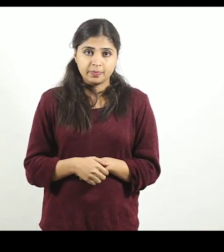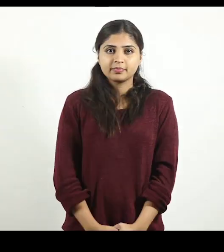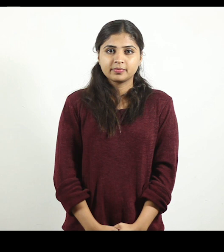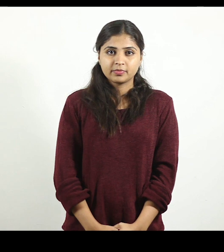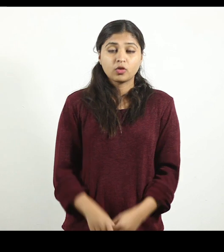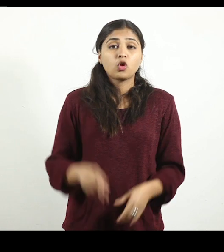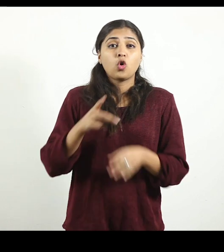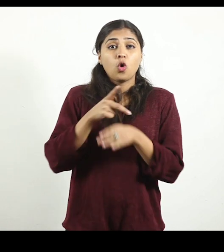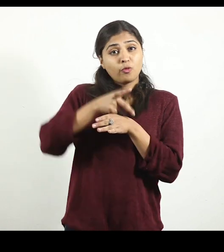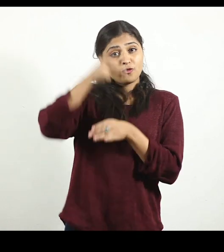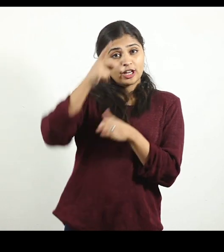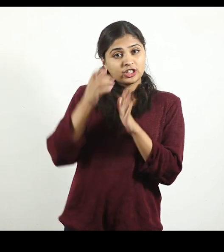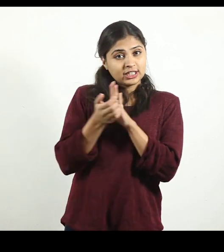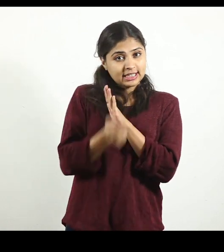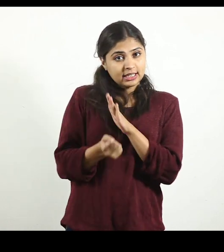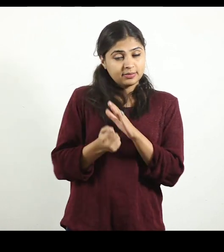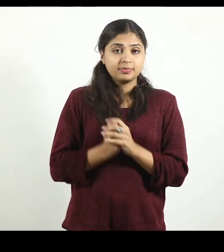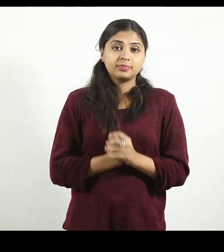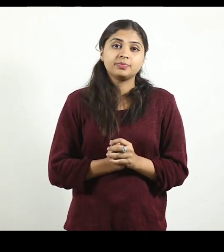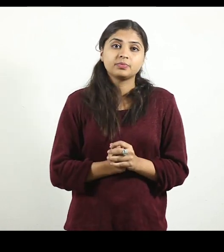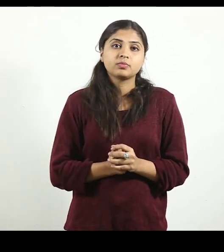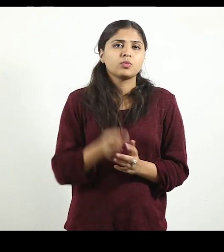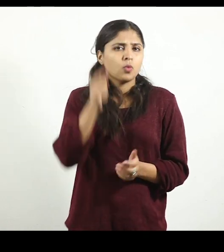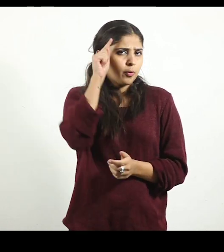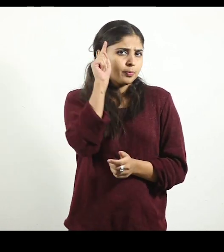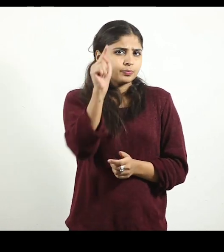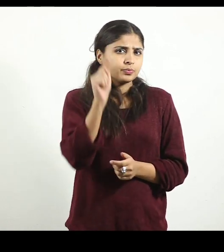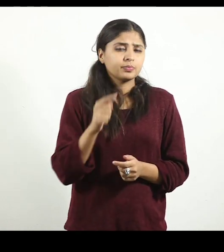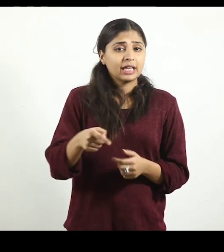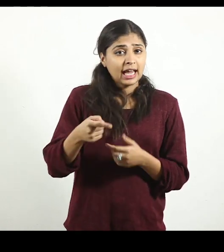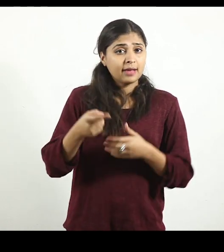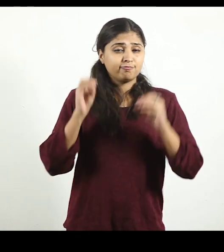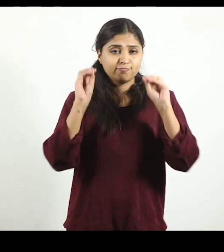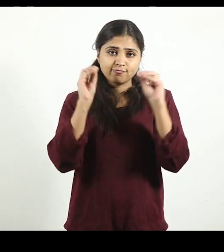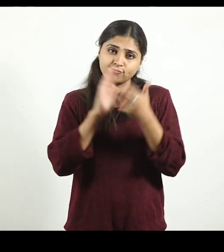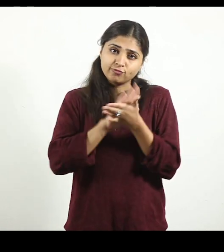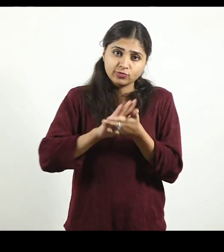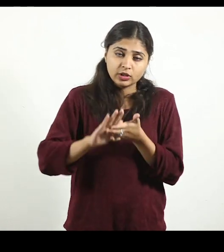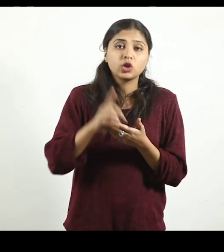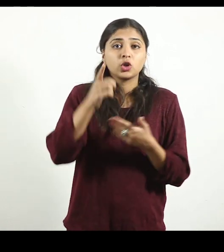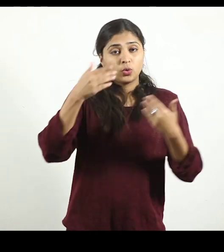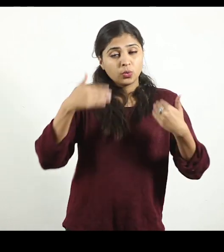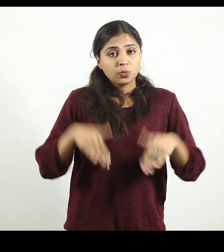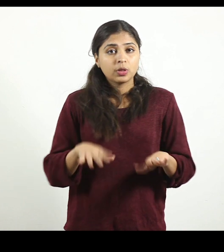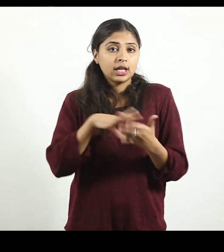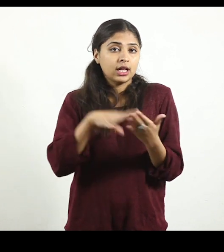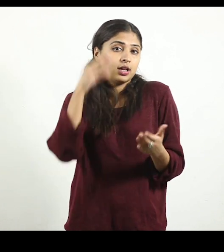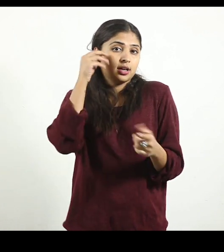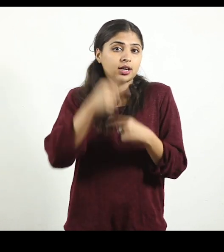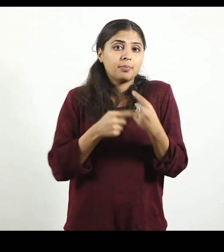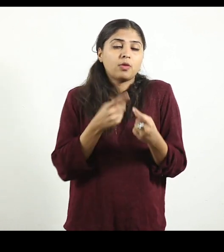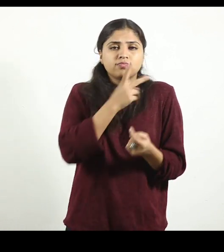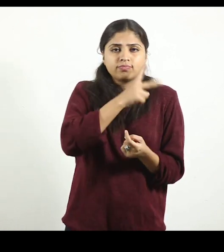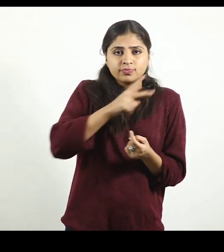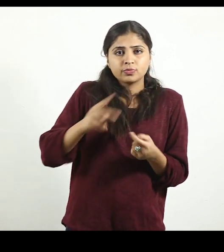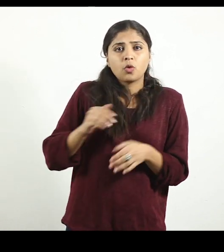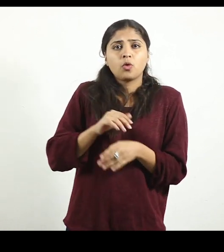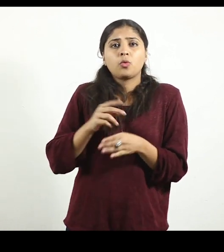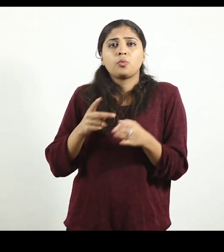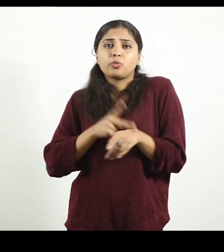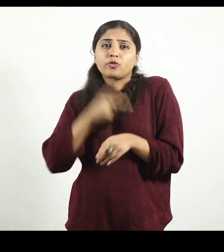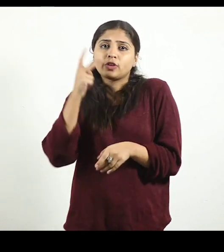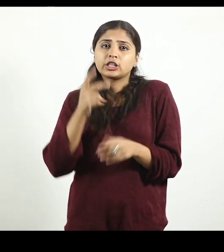Professional skills. At the end of this session, you will be able to learn about various professional skills which a data